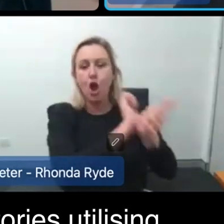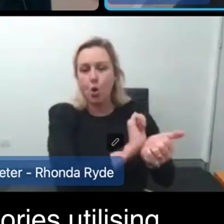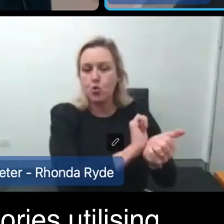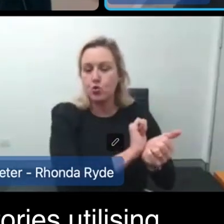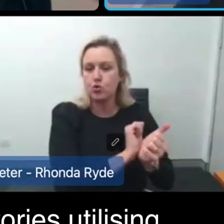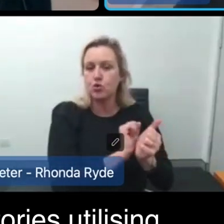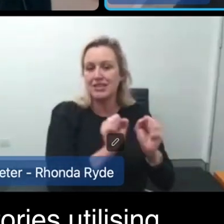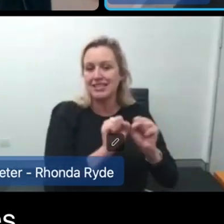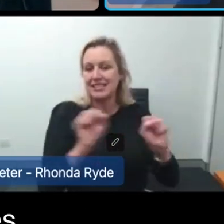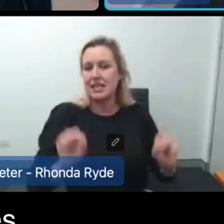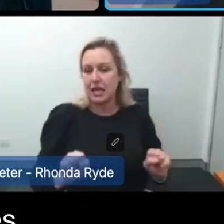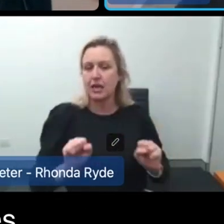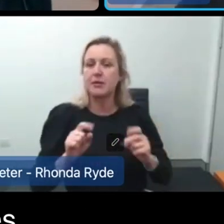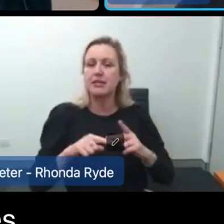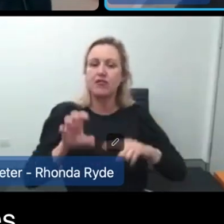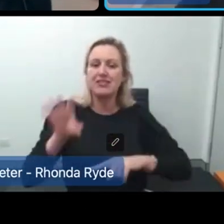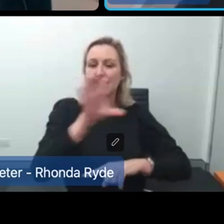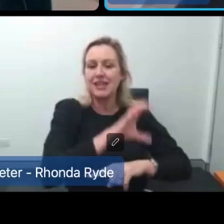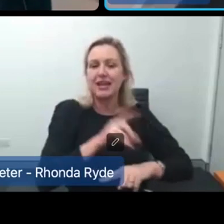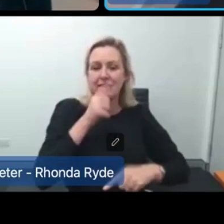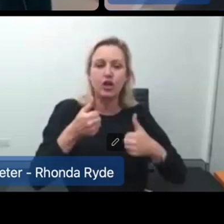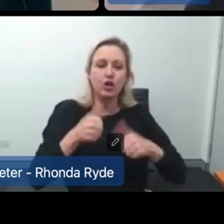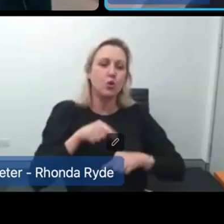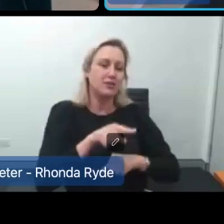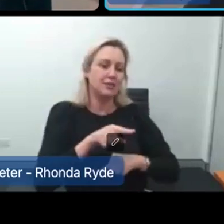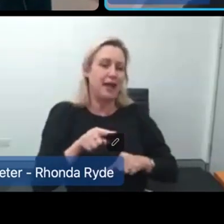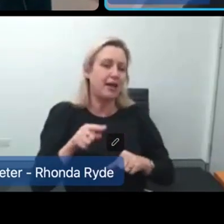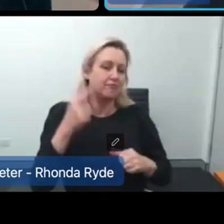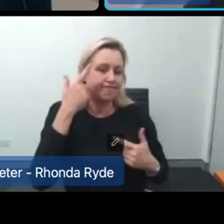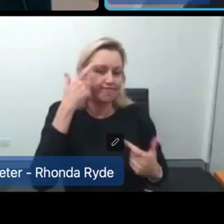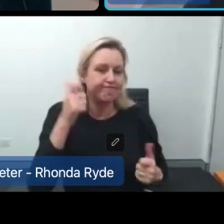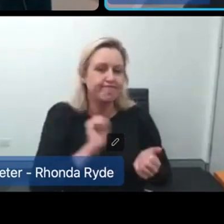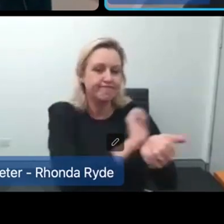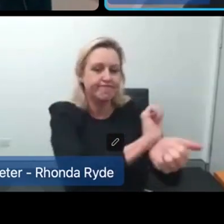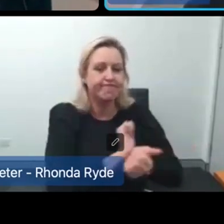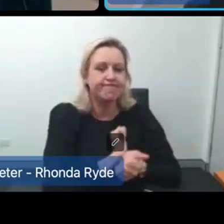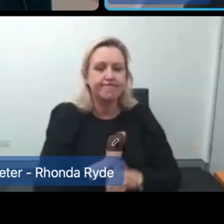with the states and territories utilising their schemes. Yep.